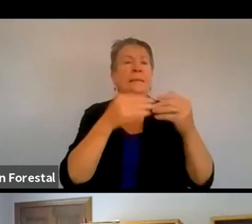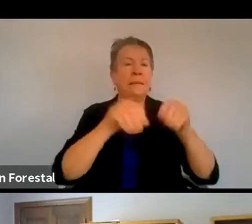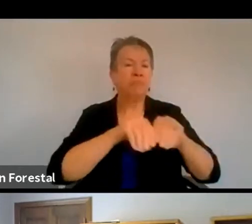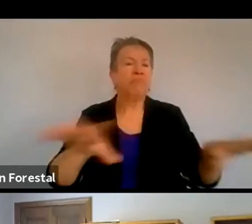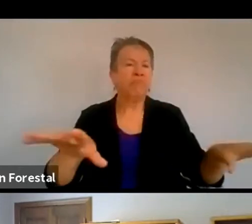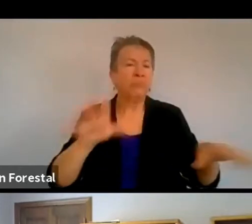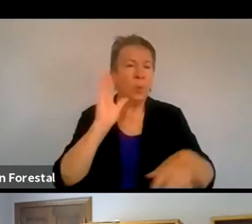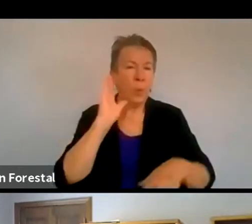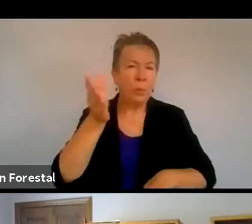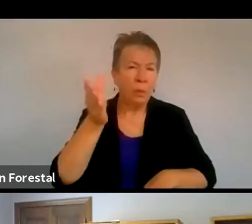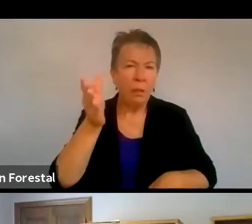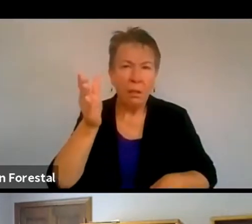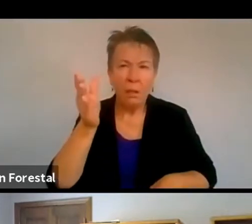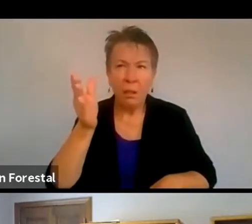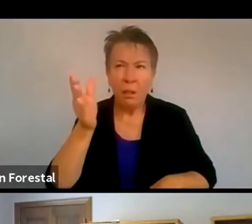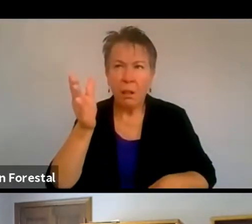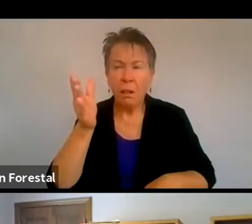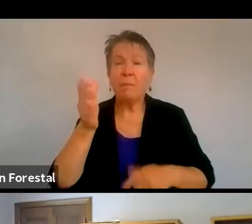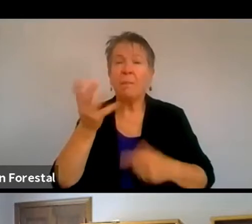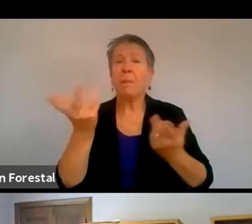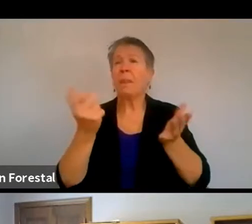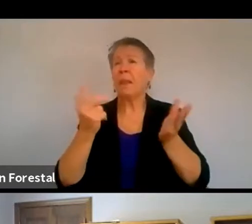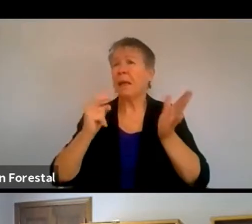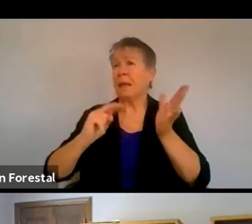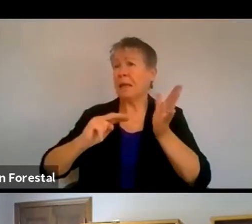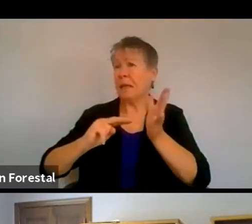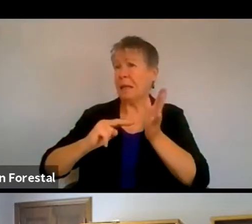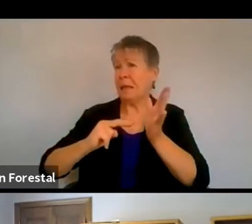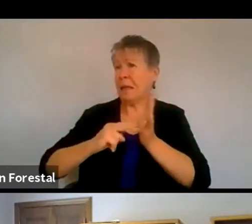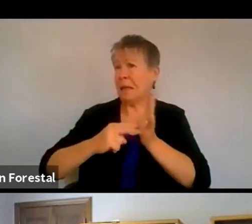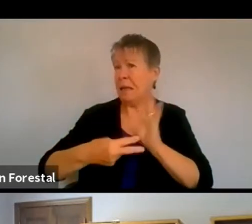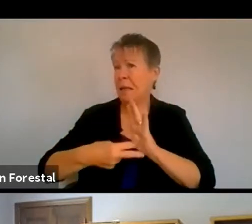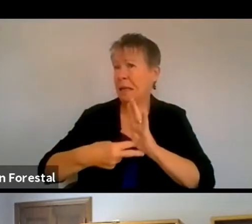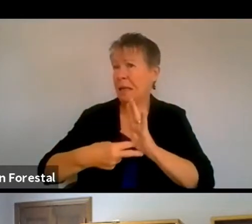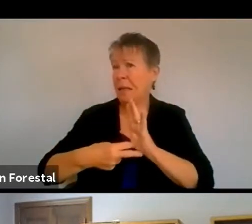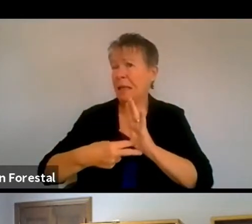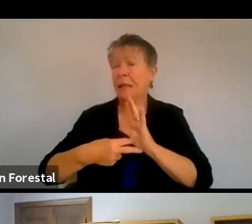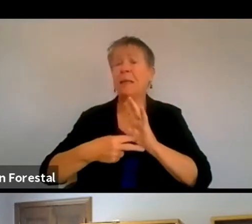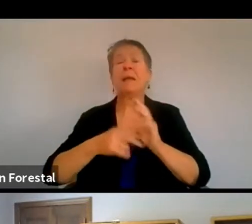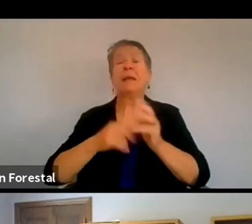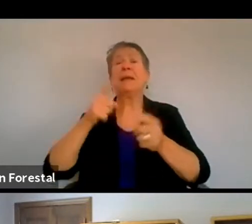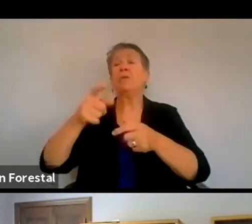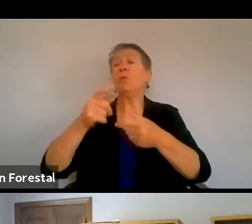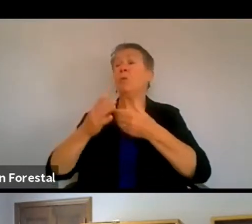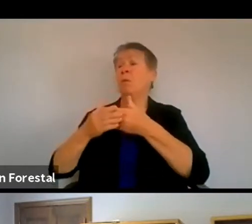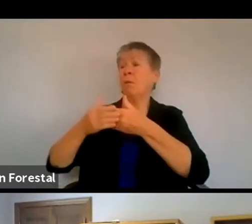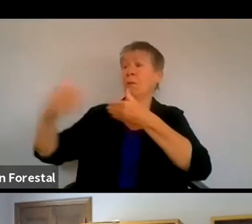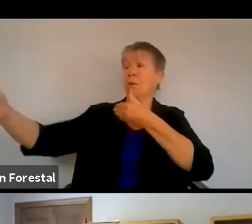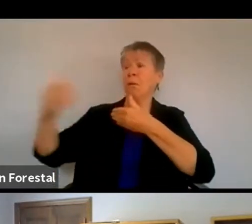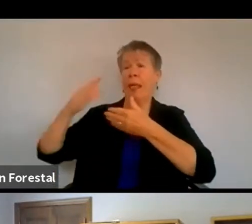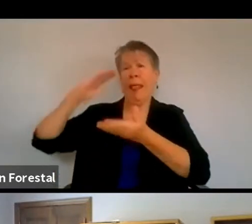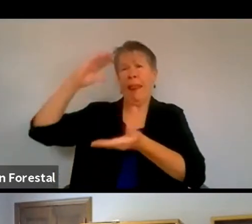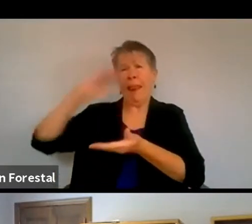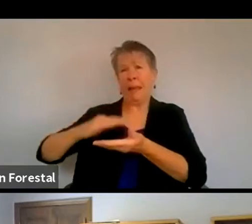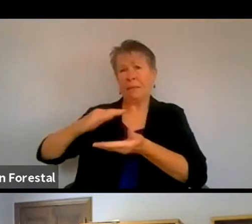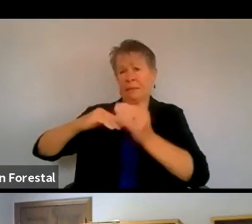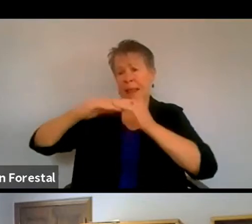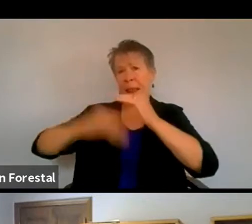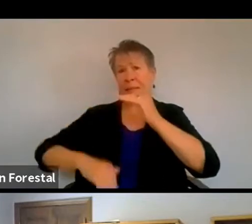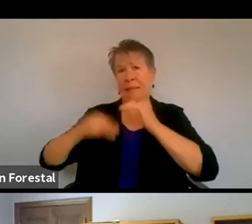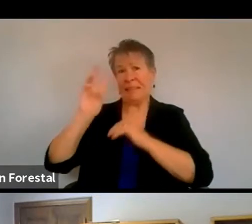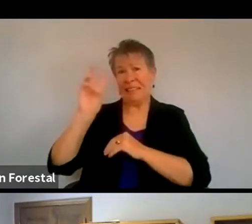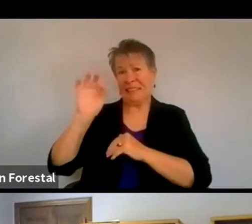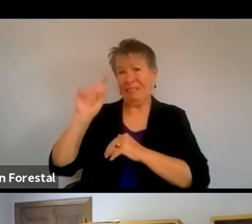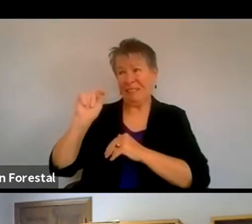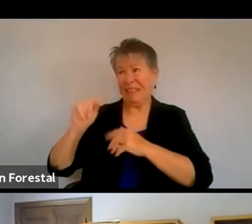of 15 minutes over a 24-hour period. CDC's weekly morbidity and mortality